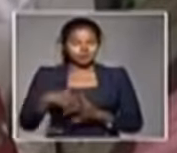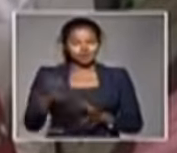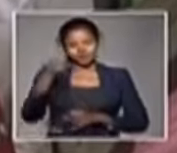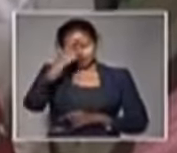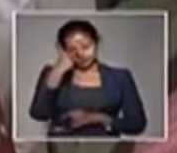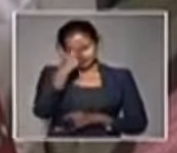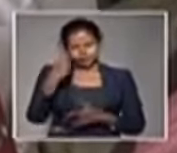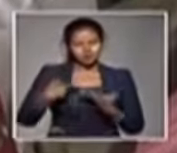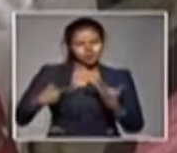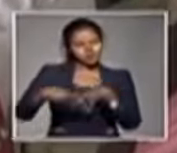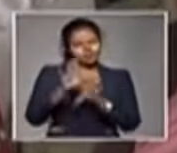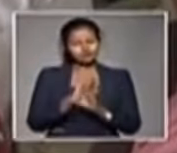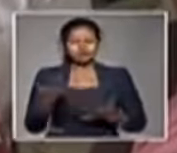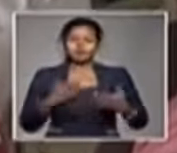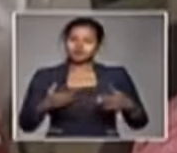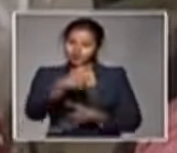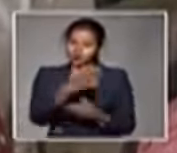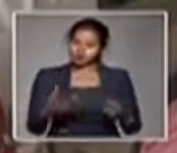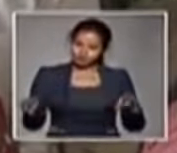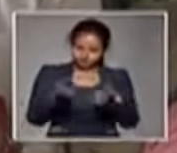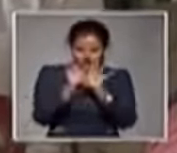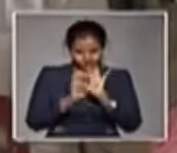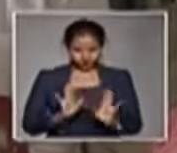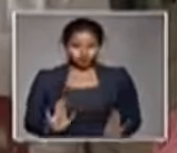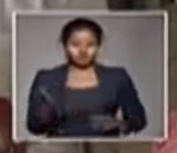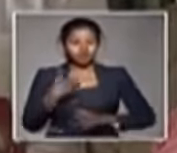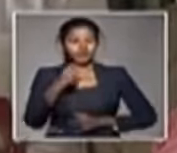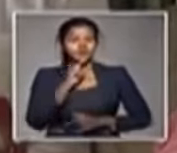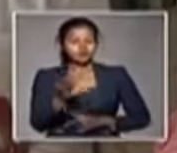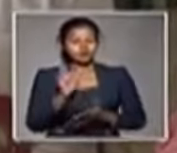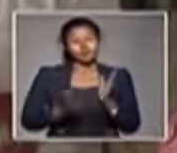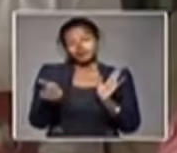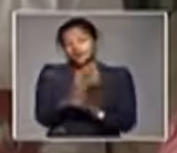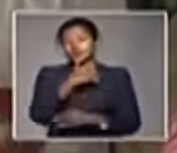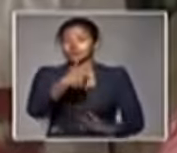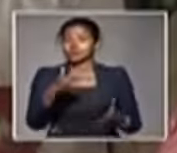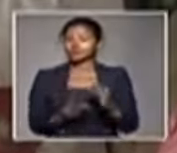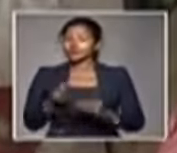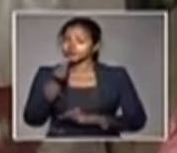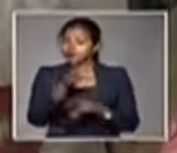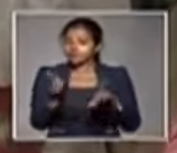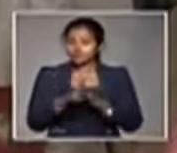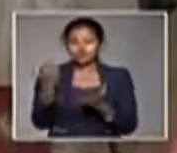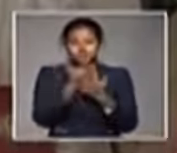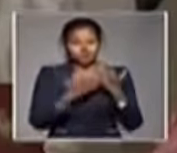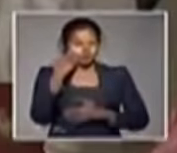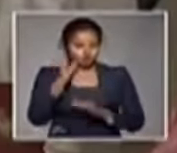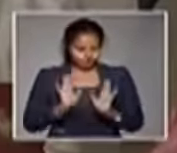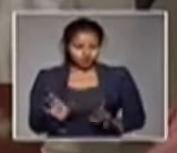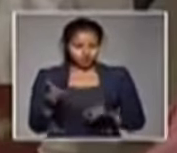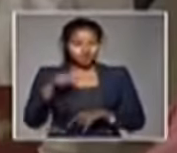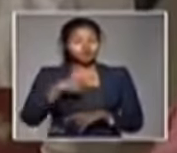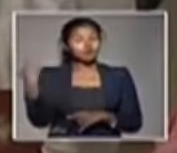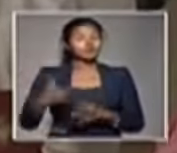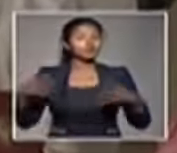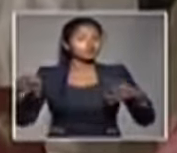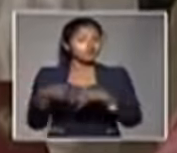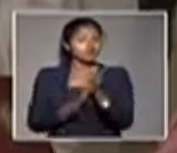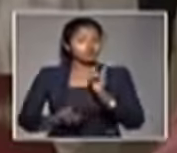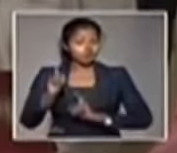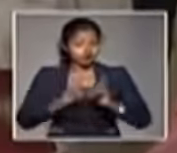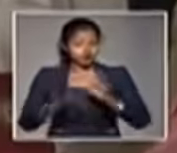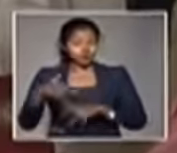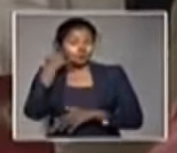is irrelevant for our cabinet. We said that we would form a cabinet that is represented by all faiths. Yesterday, a group of parliamentarians from the